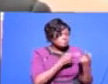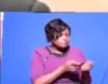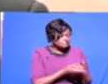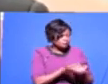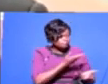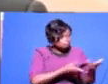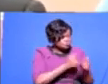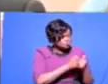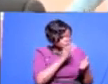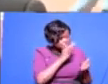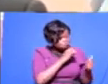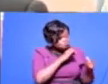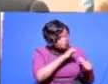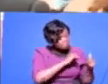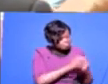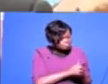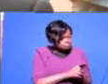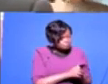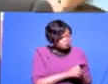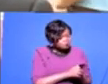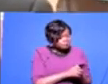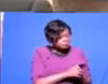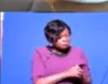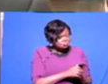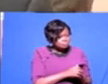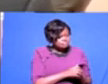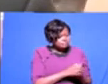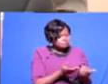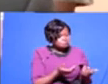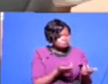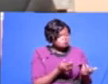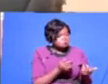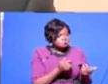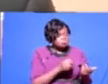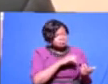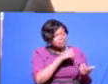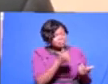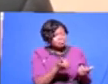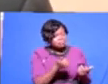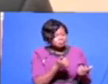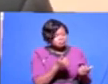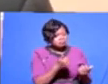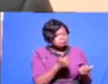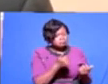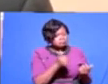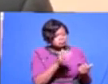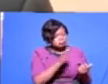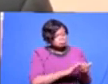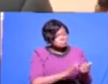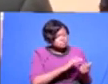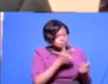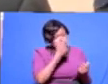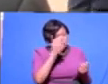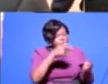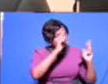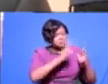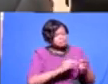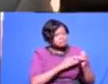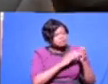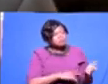Kibaki on the continental showpiece because he was a Pan-African leader. Yeah. What lessons has he left for